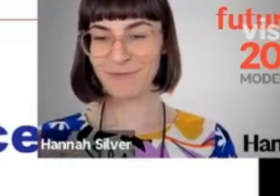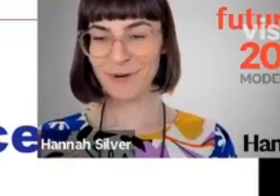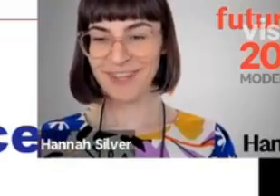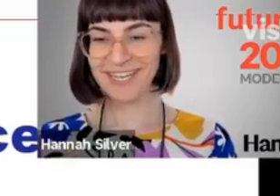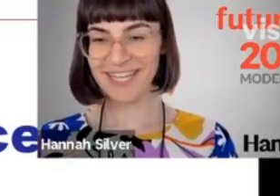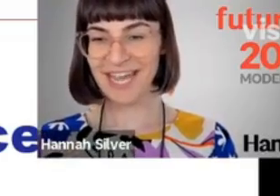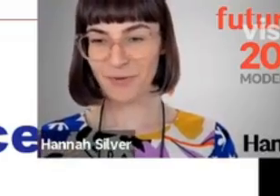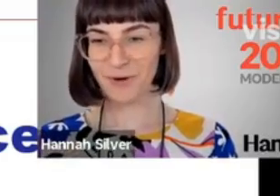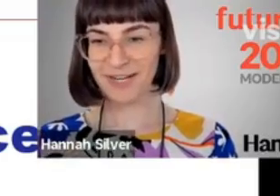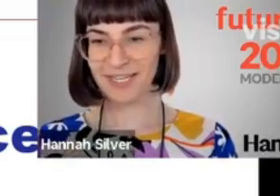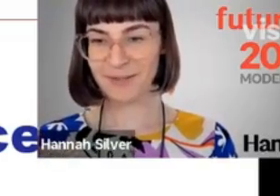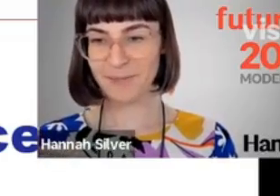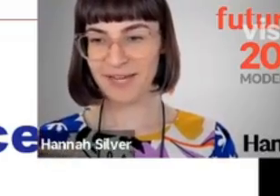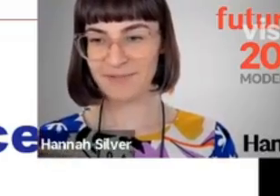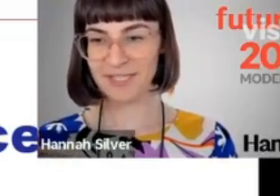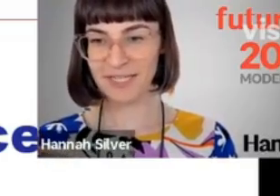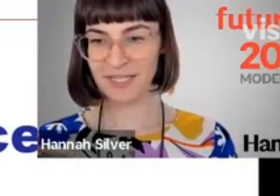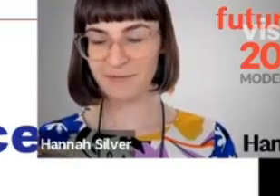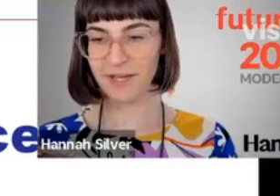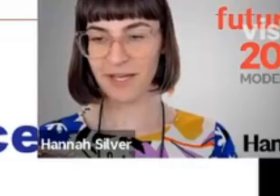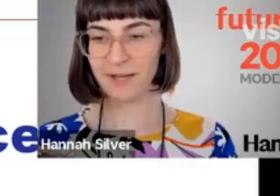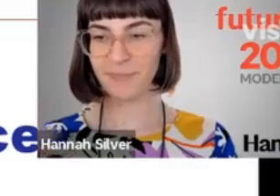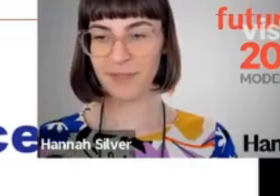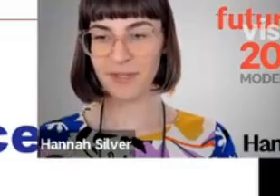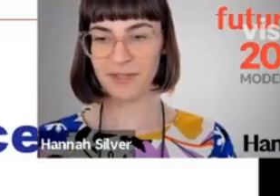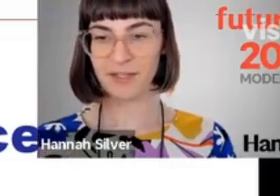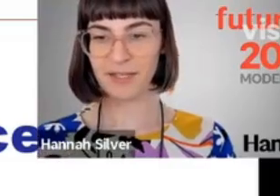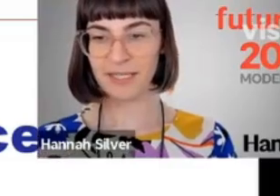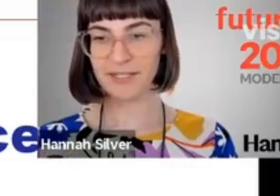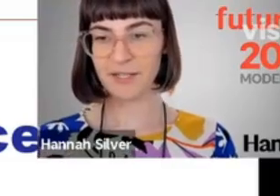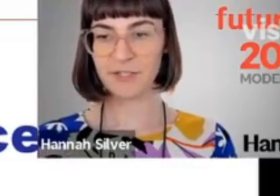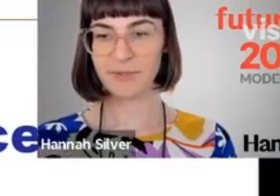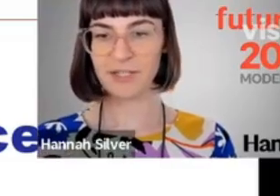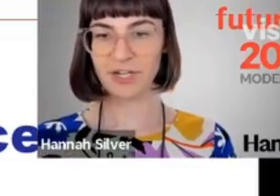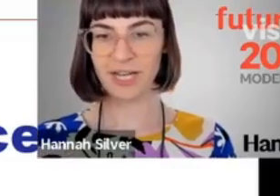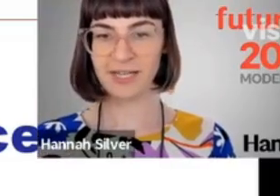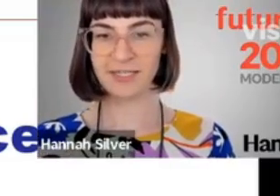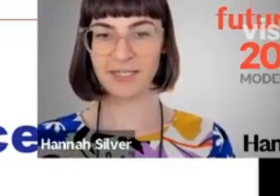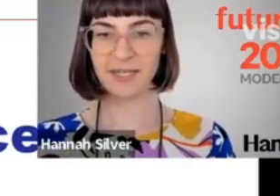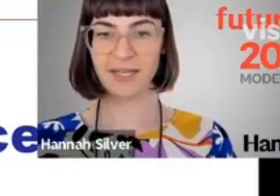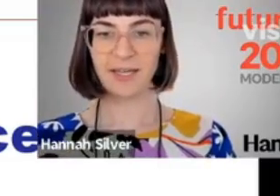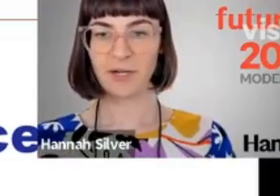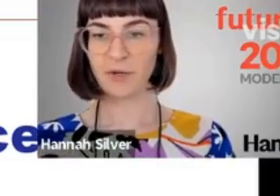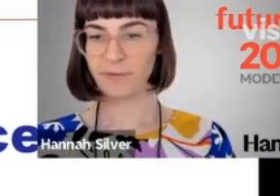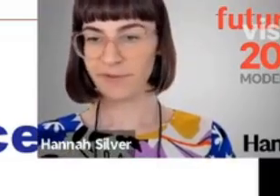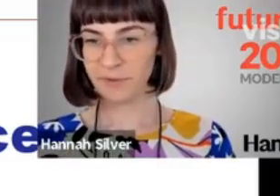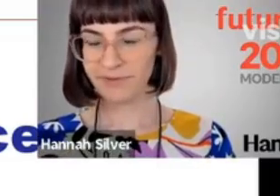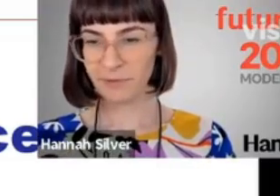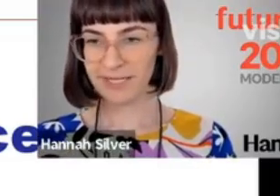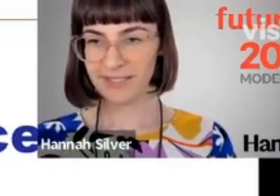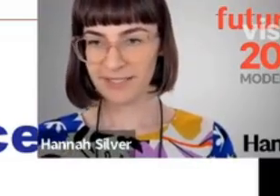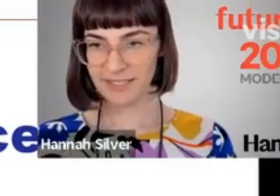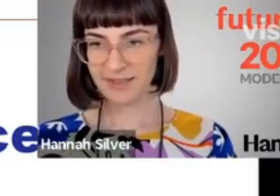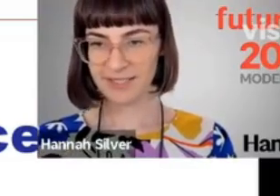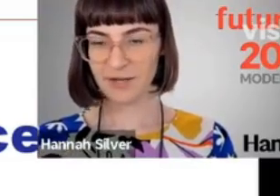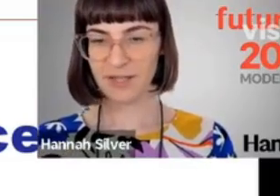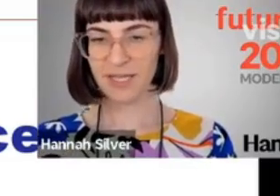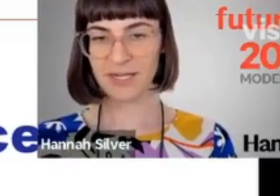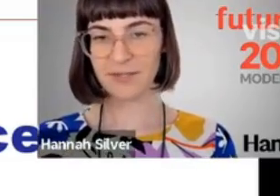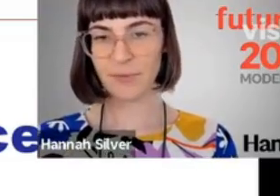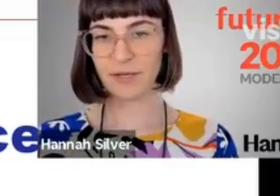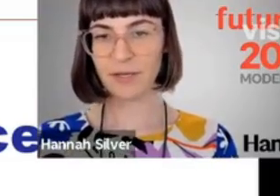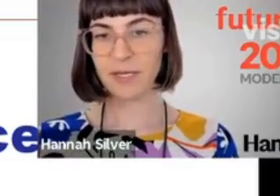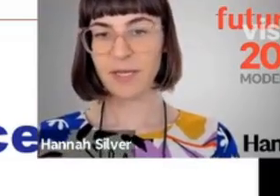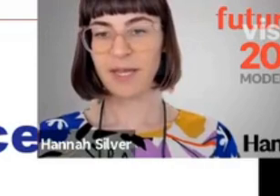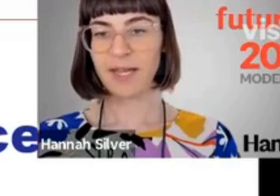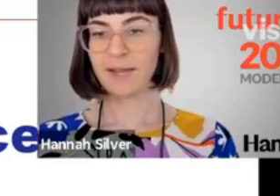it before the end of the hour in case people have to leave. The link is also in the chat, and hopefully we'll have a way to send this out at the